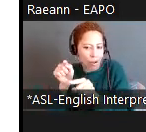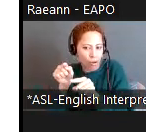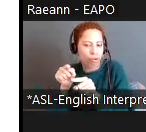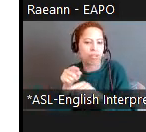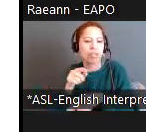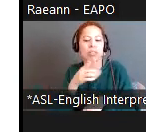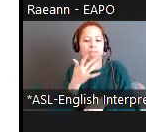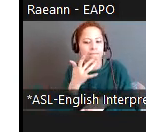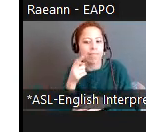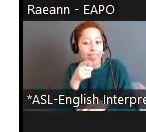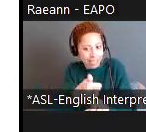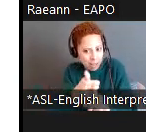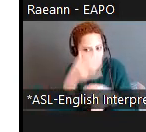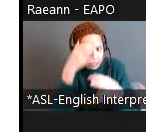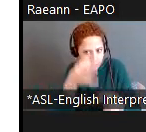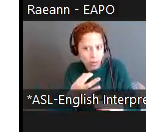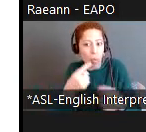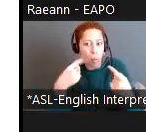else to make the decision for them.